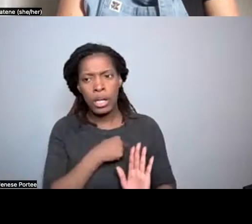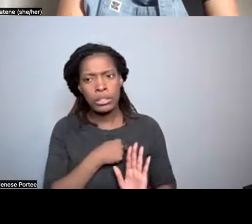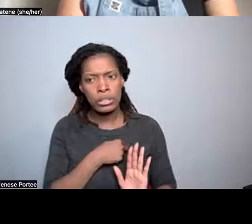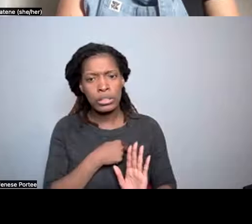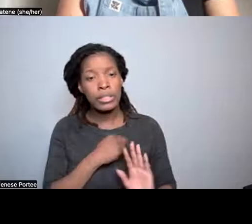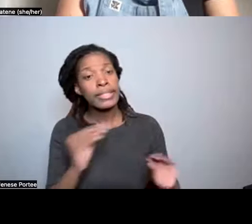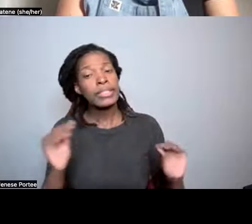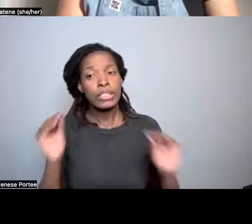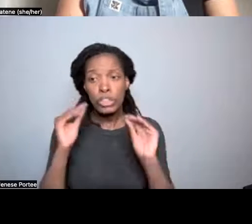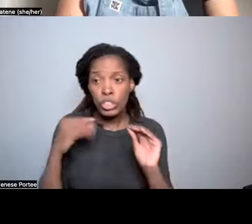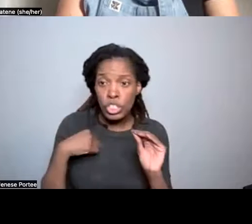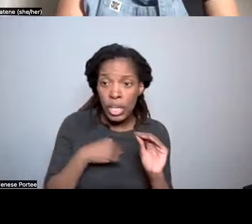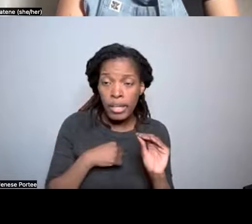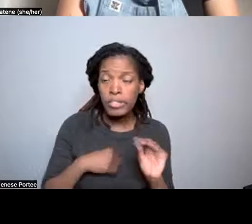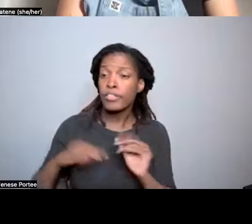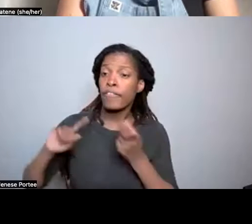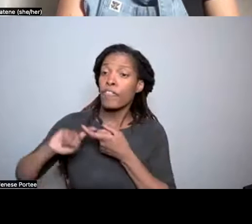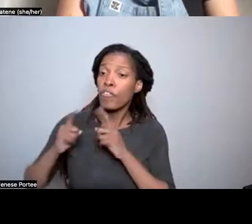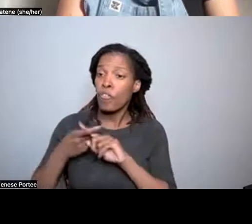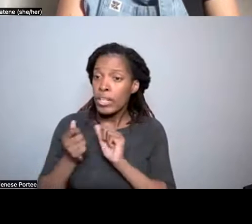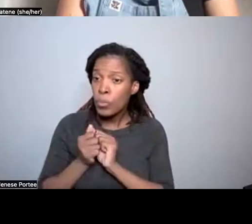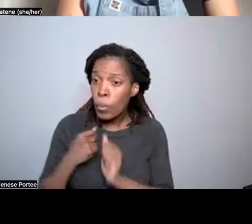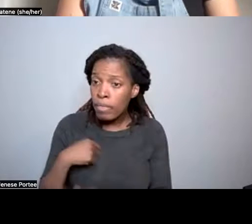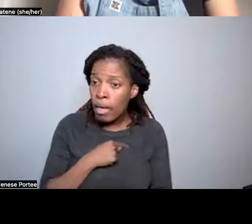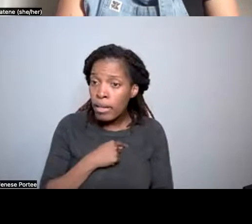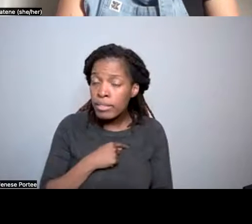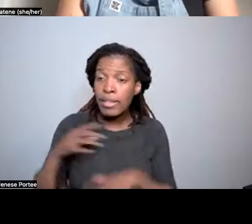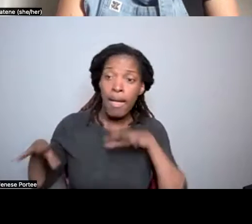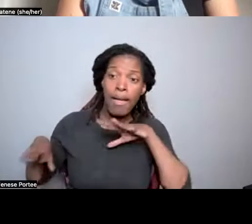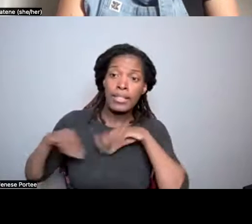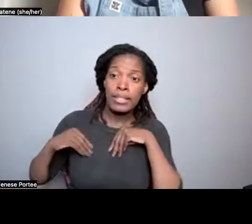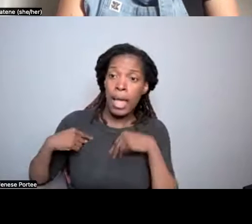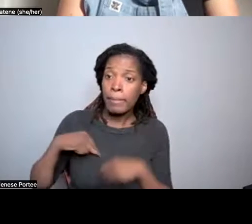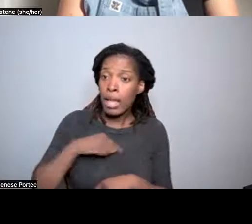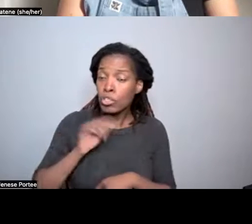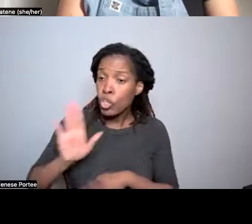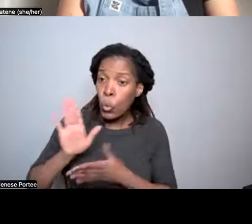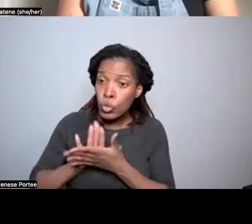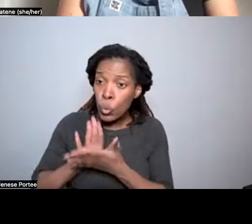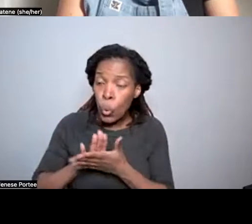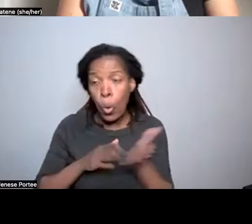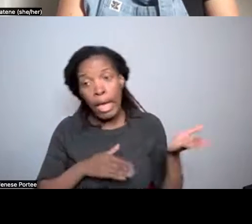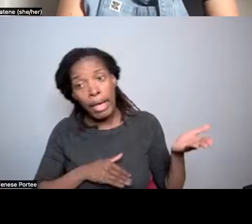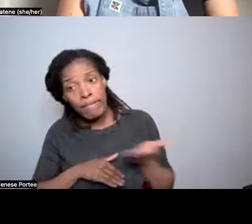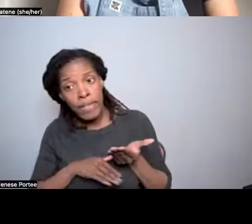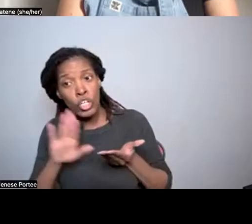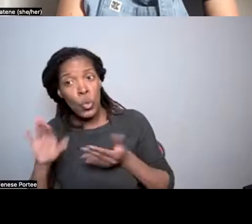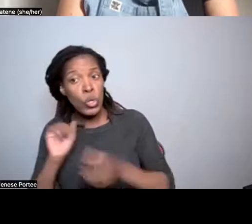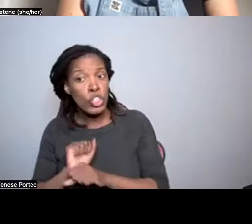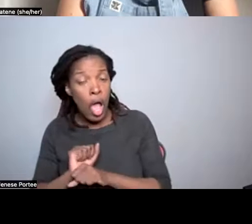us, befriend us, accept us in your schools, invite us to your job